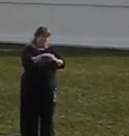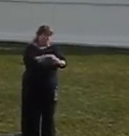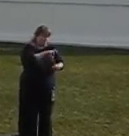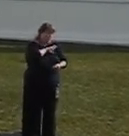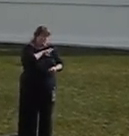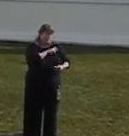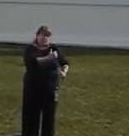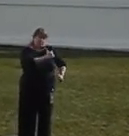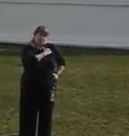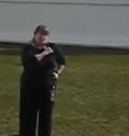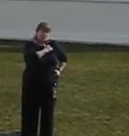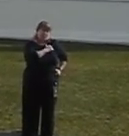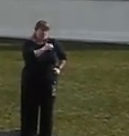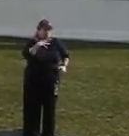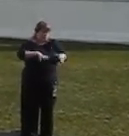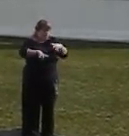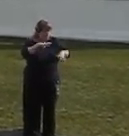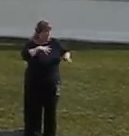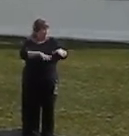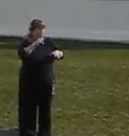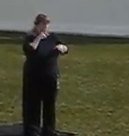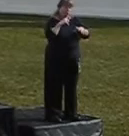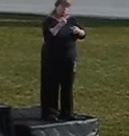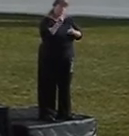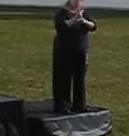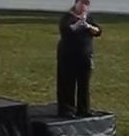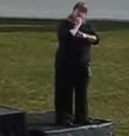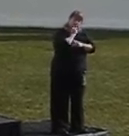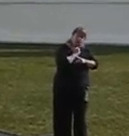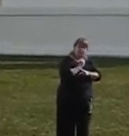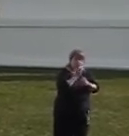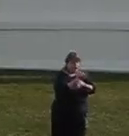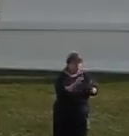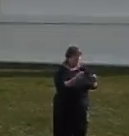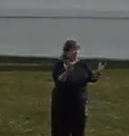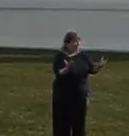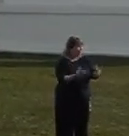or military uniform for the preservation of our freedom.